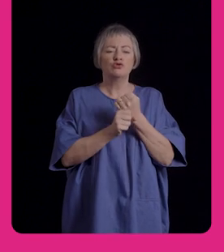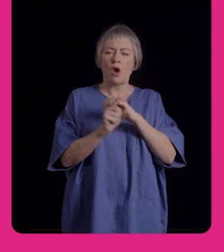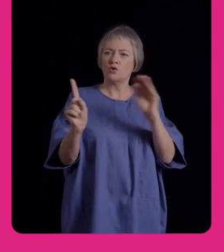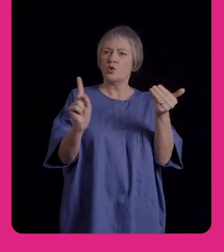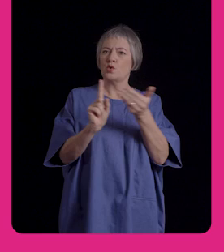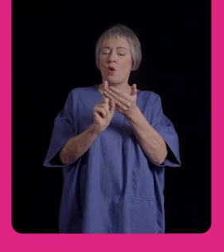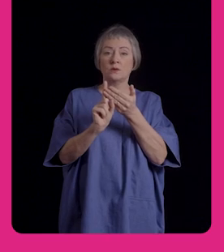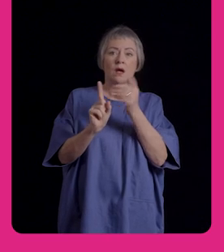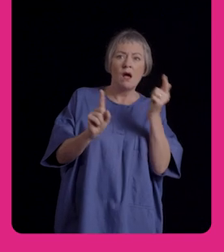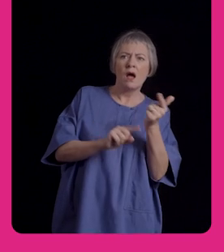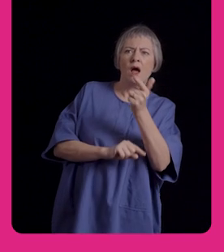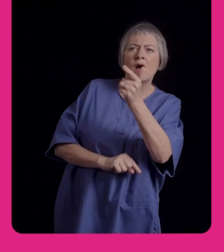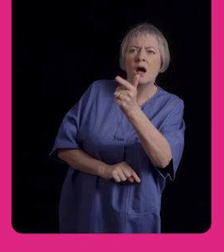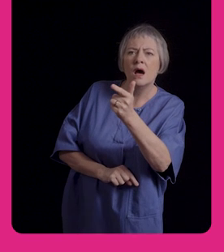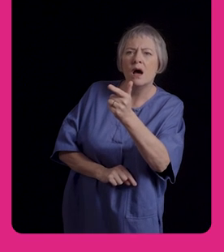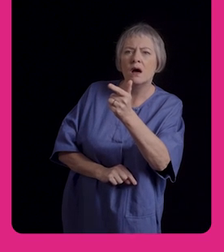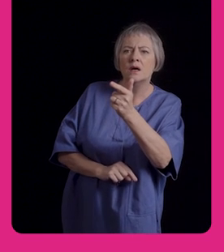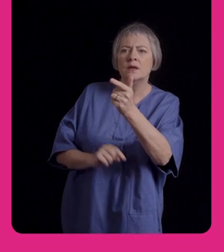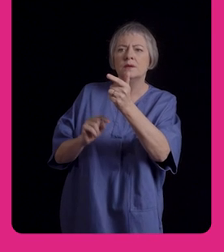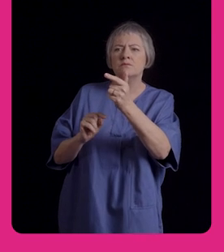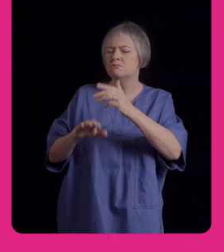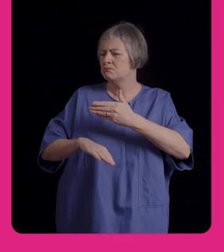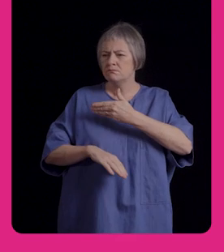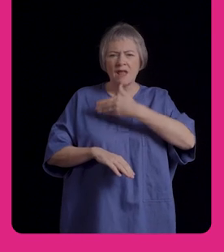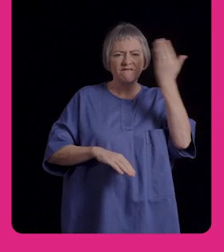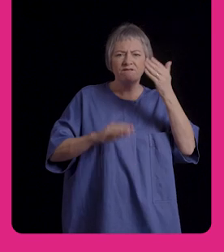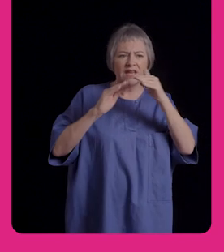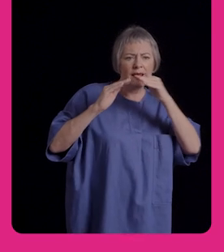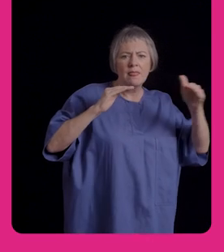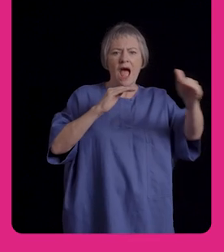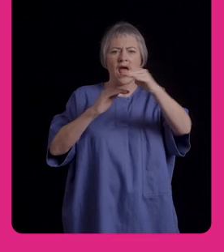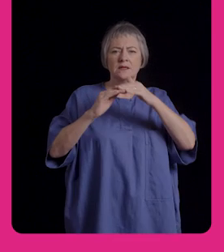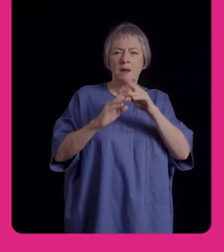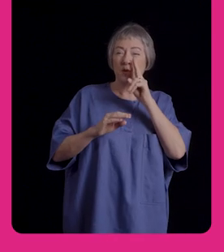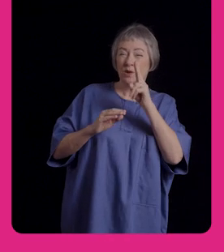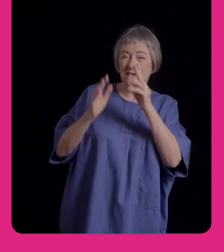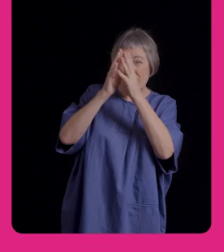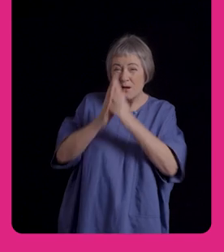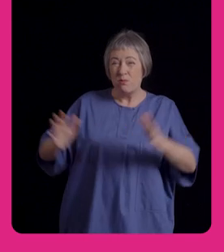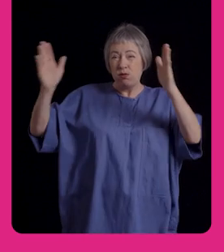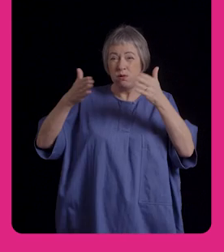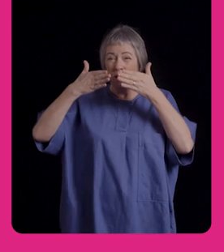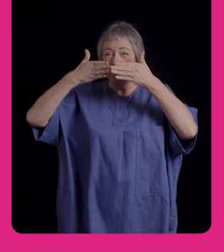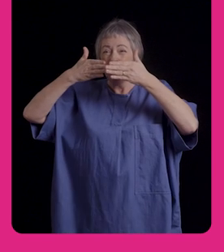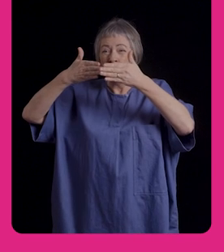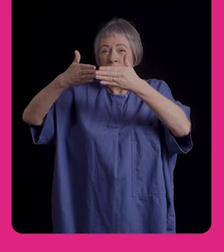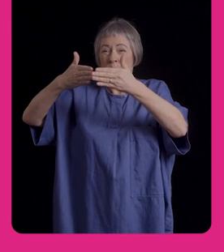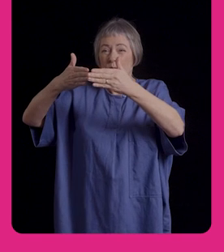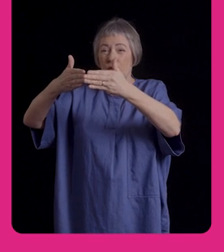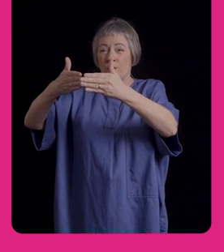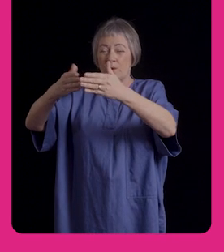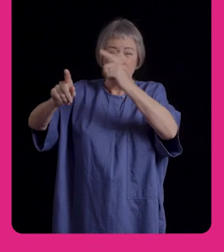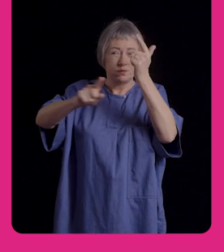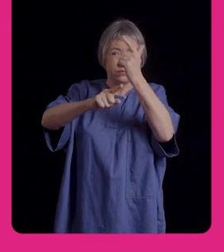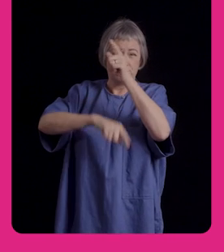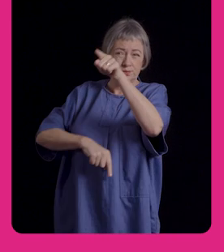like notices that in the distance, you don't see any land, you're completely in the middle of the ocean, but you do see a much larger ship a